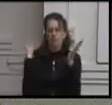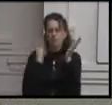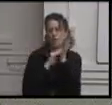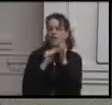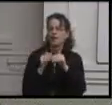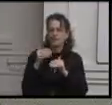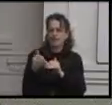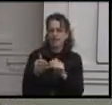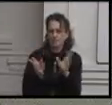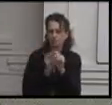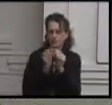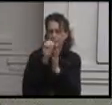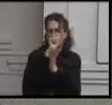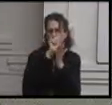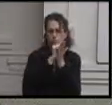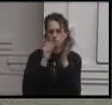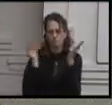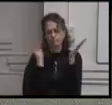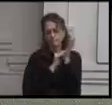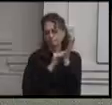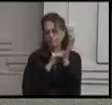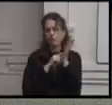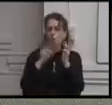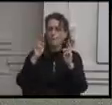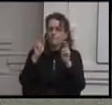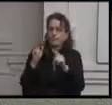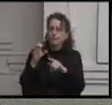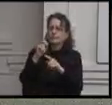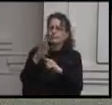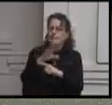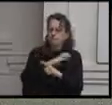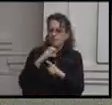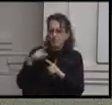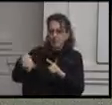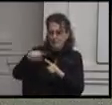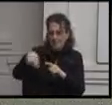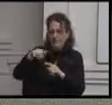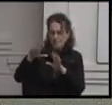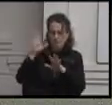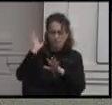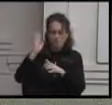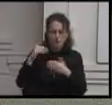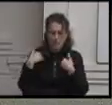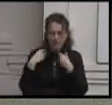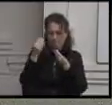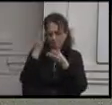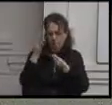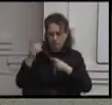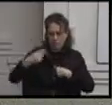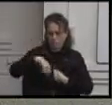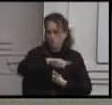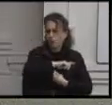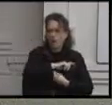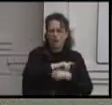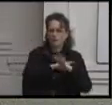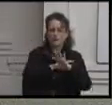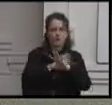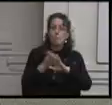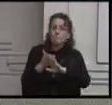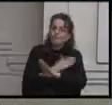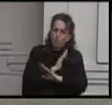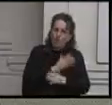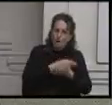have enough information to be able to present back to us before we work towards finalizing the FY16